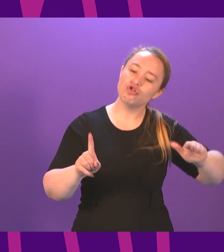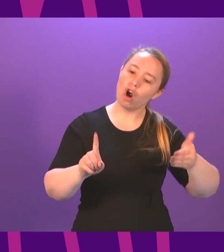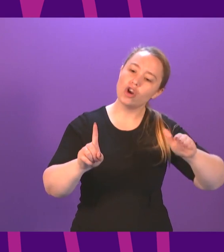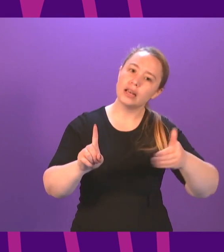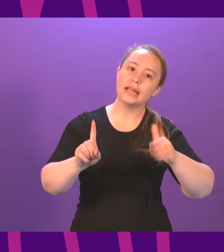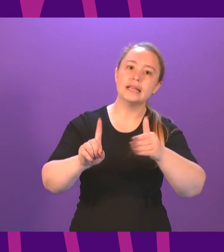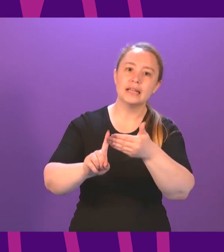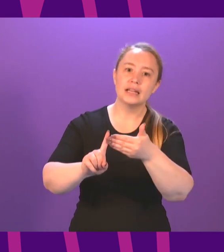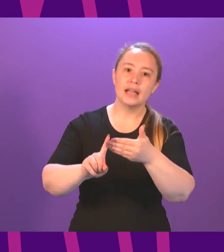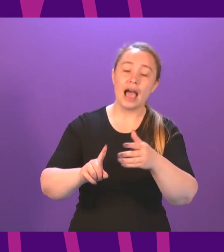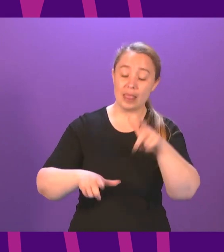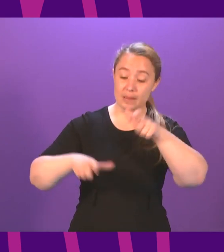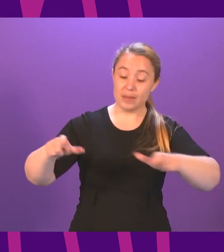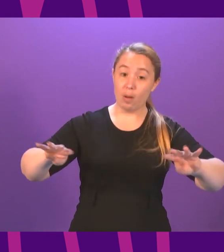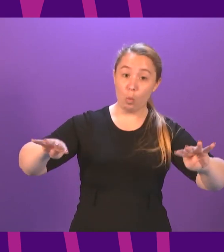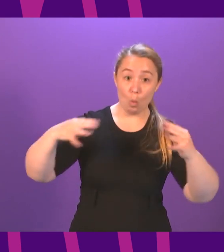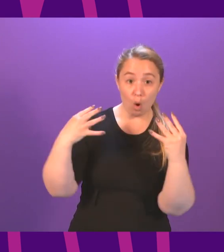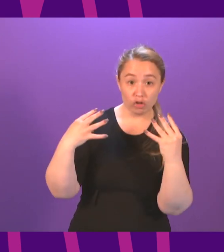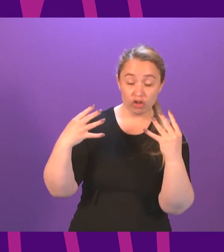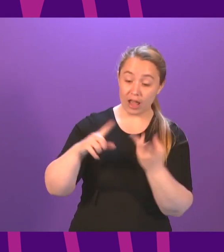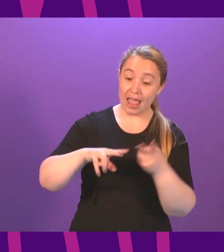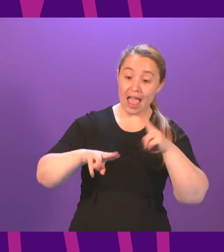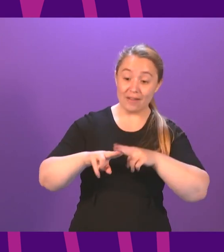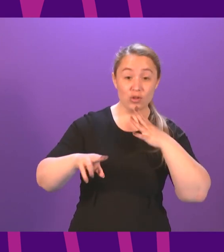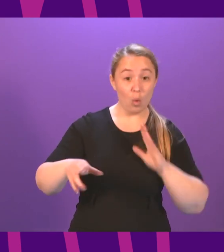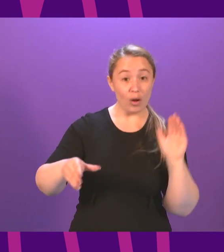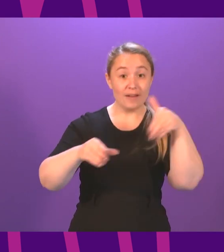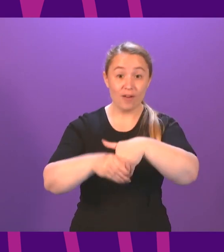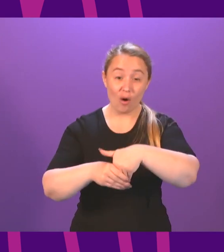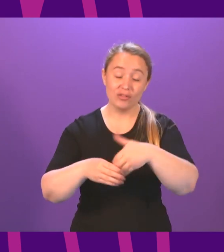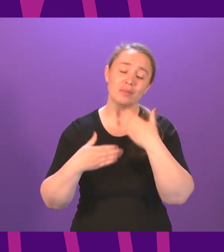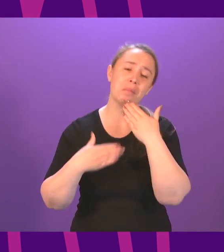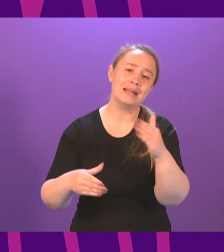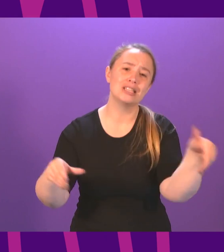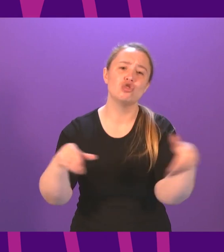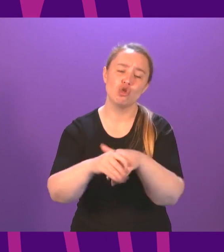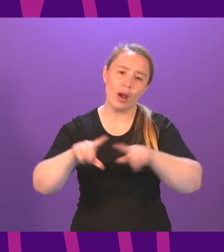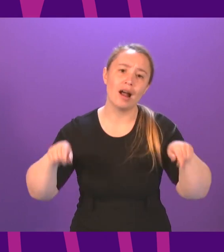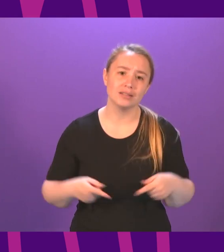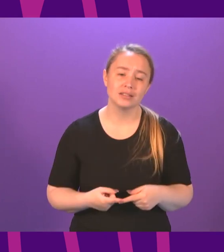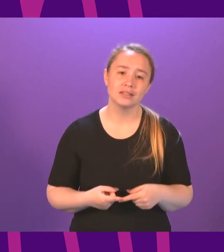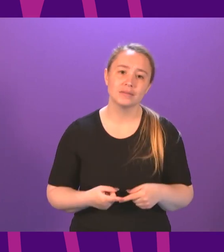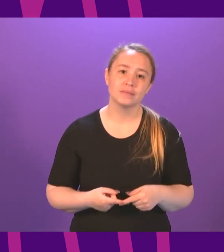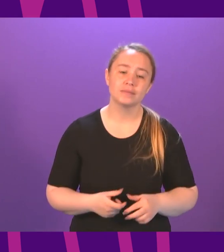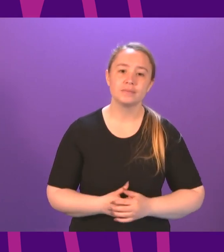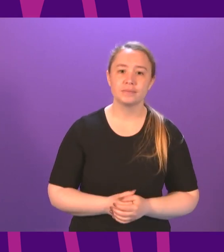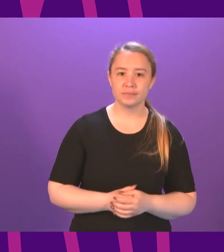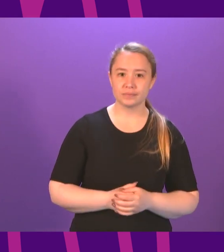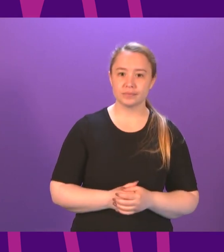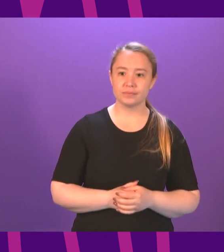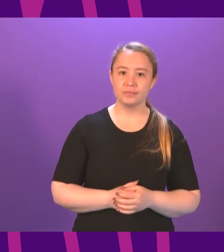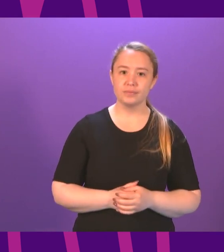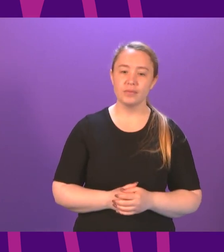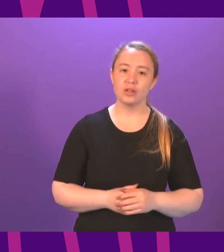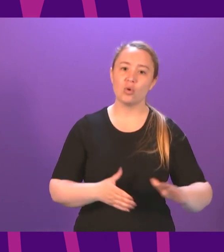appeal directly to those watching. If you want to be part of it, then join us. This parliamentary term, the sixth since Donald Dewar was elected as